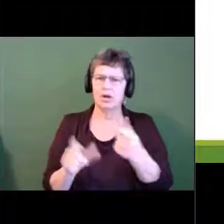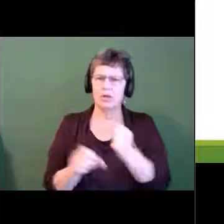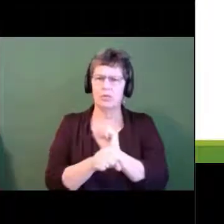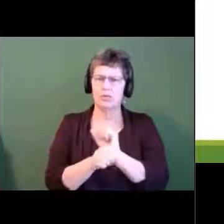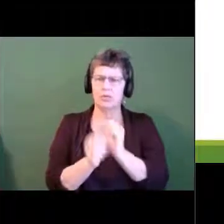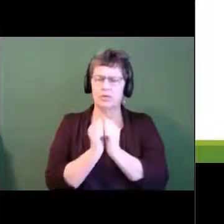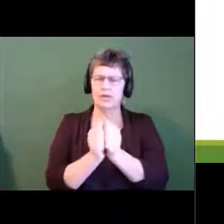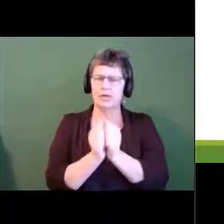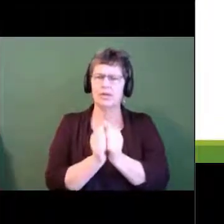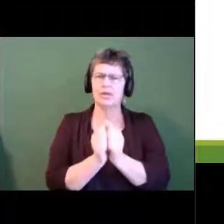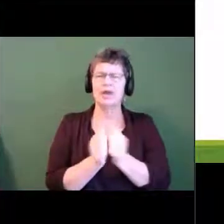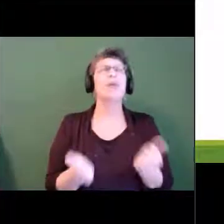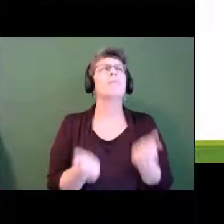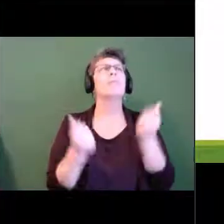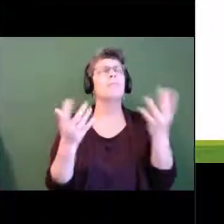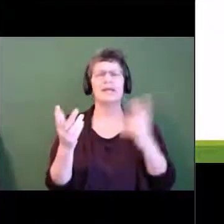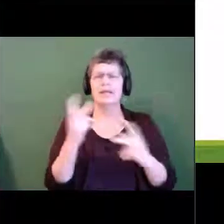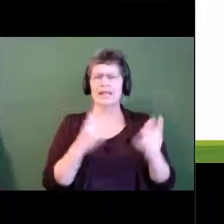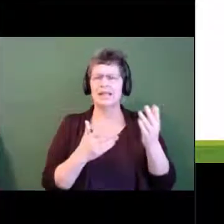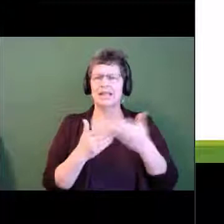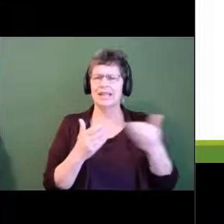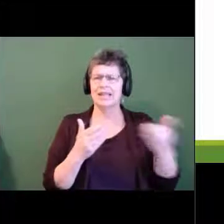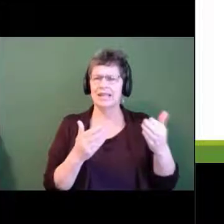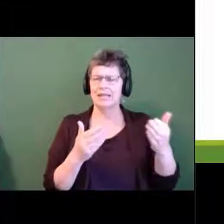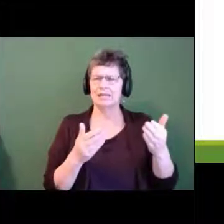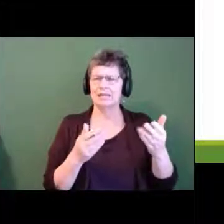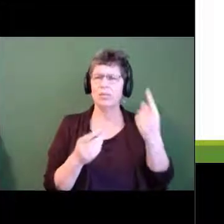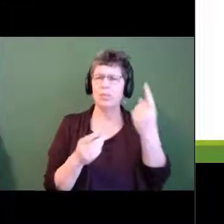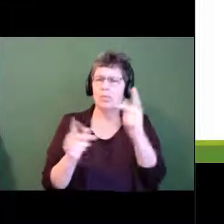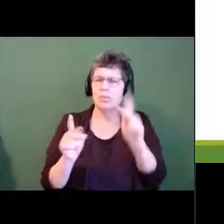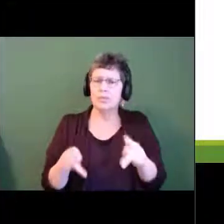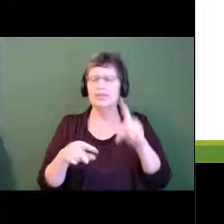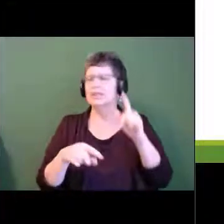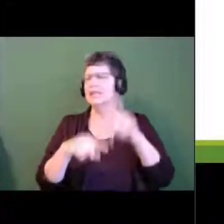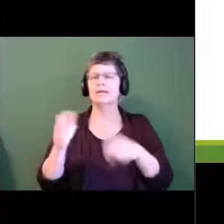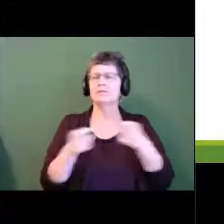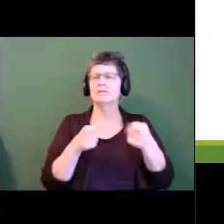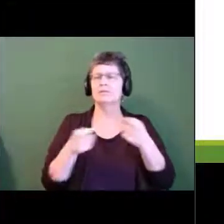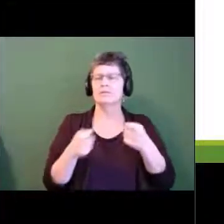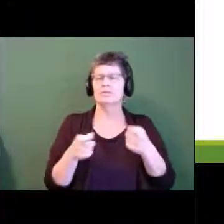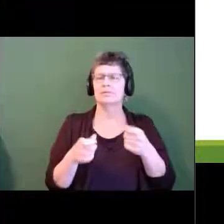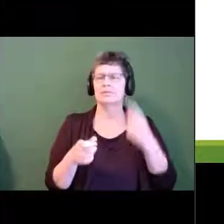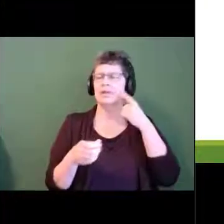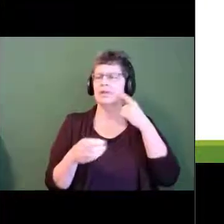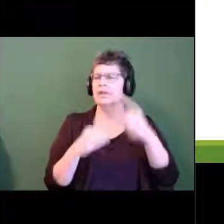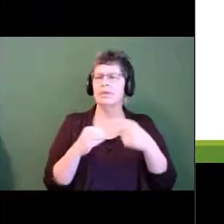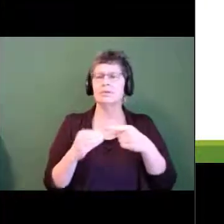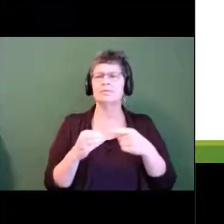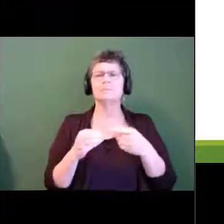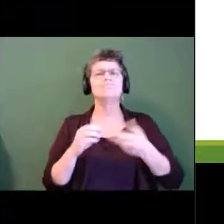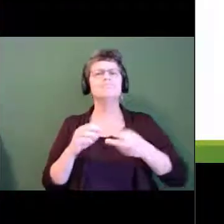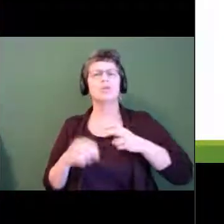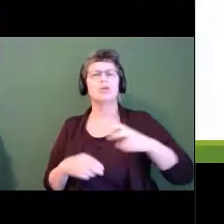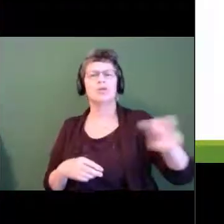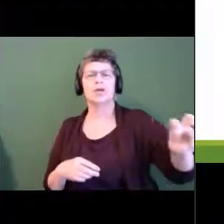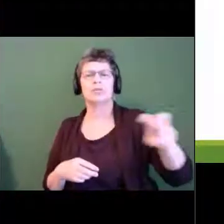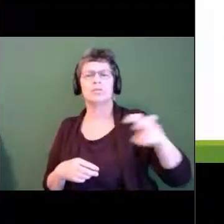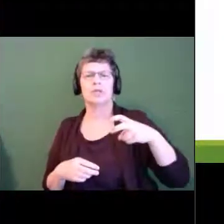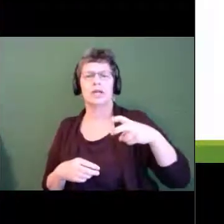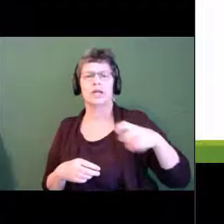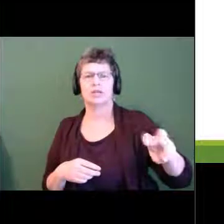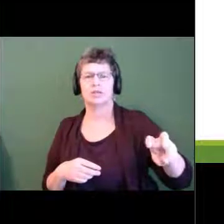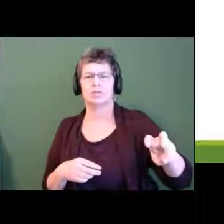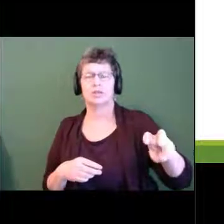beyond their individual control. Just think about transportation. You know, if there isn't adequate transportation, suitable transportation